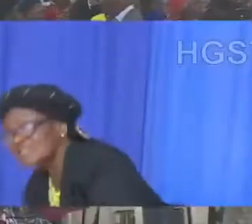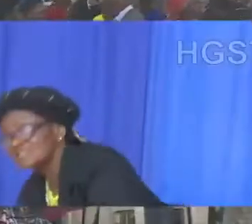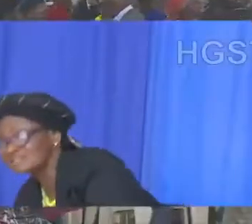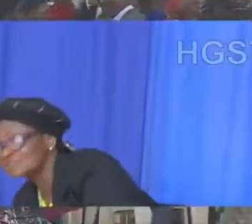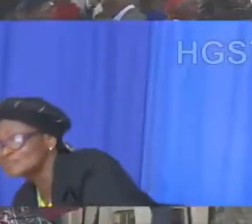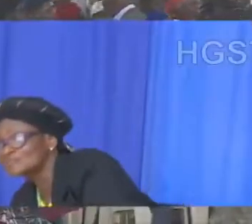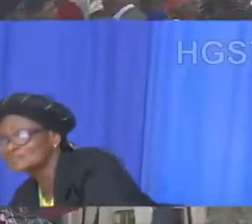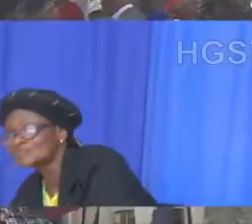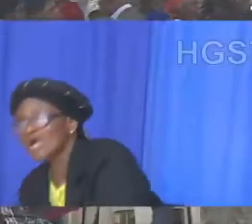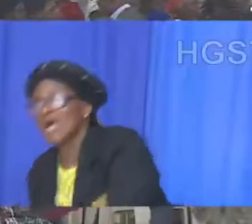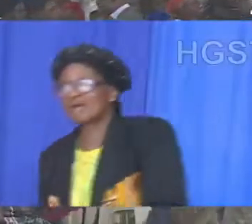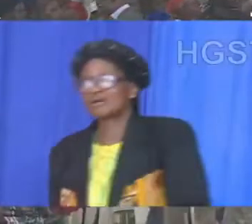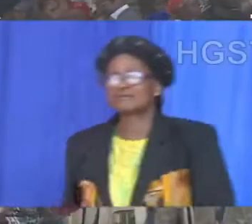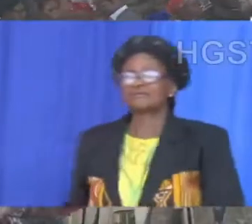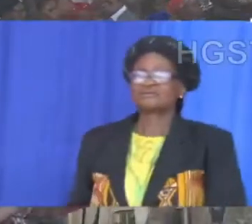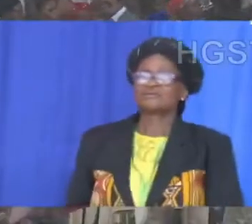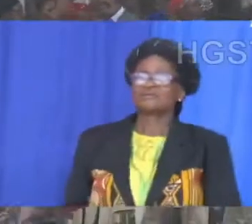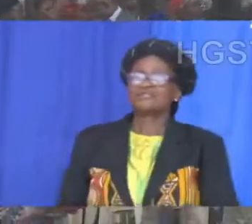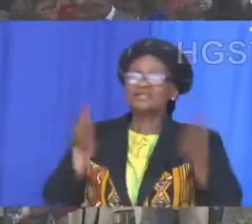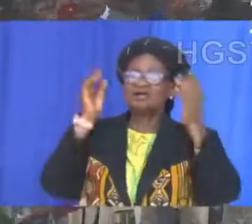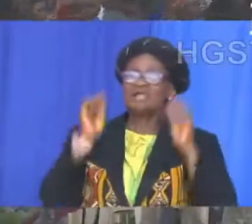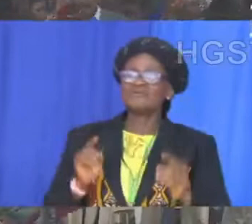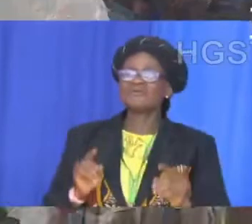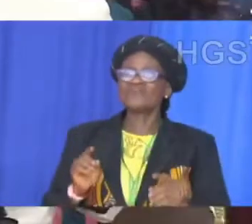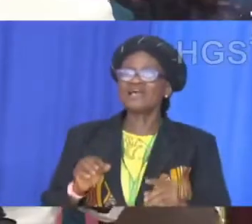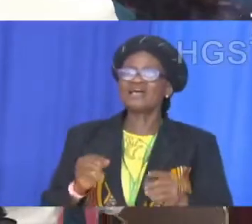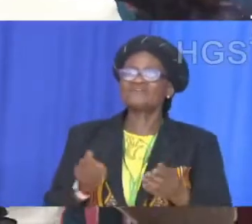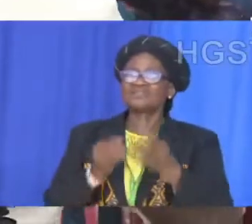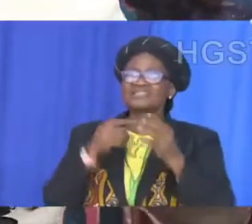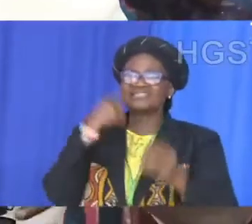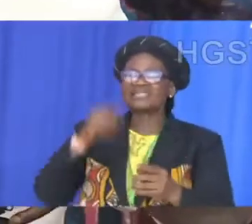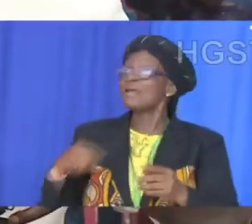You lift it up to the Almighty God and say, Father,